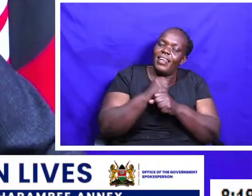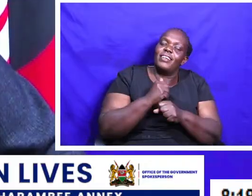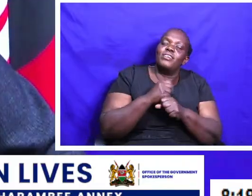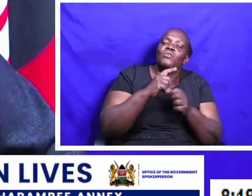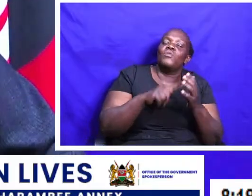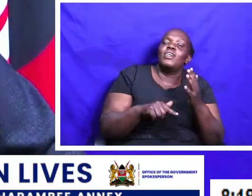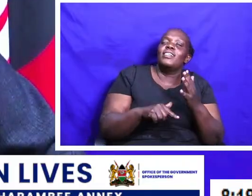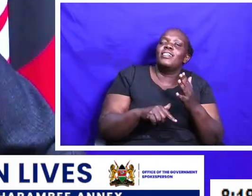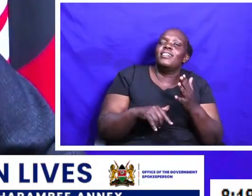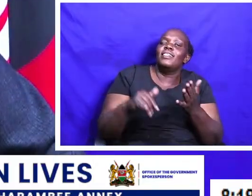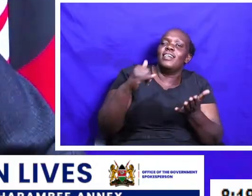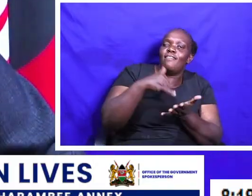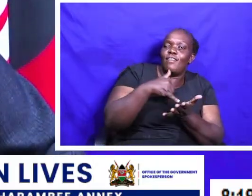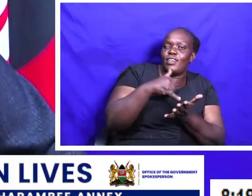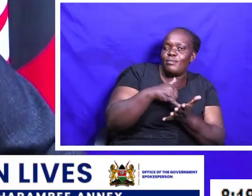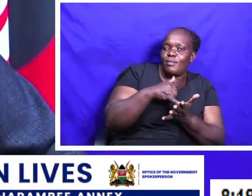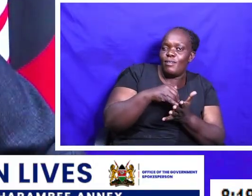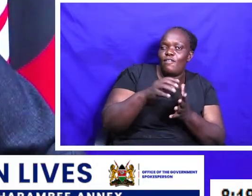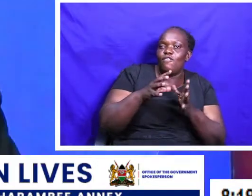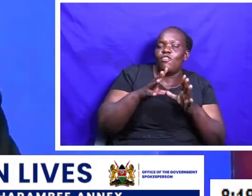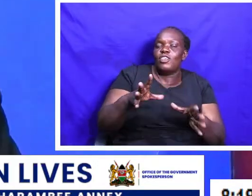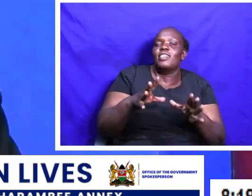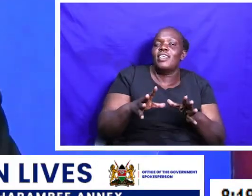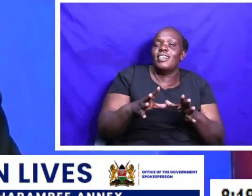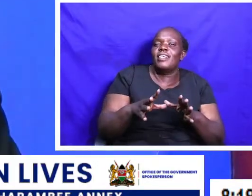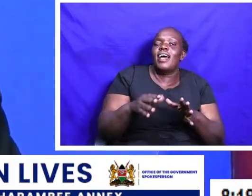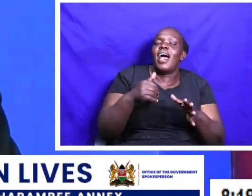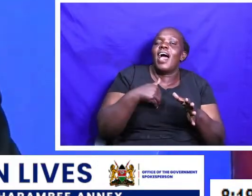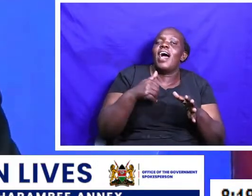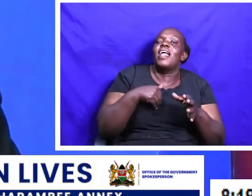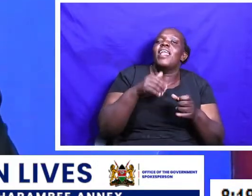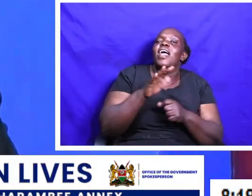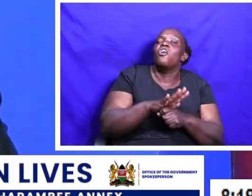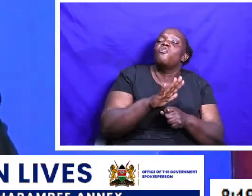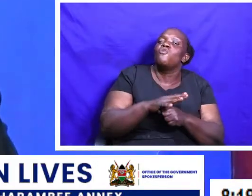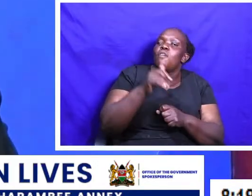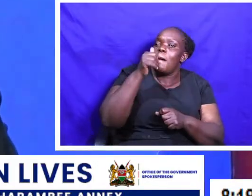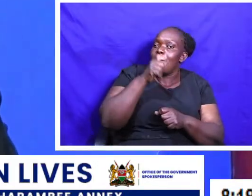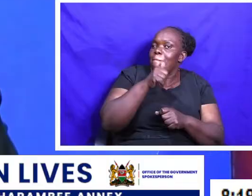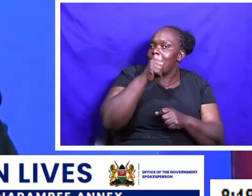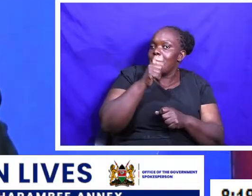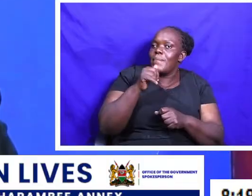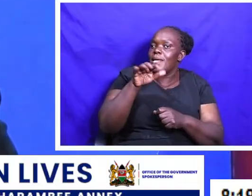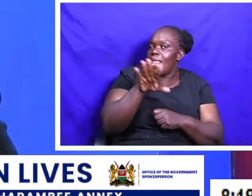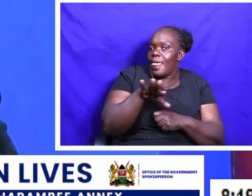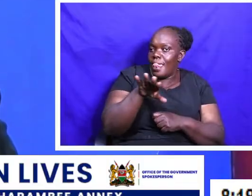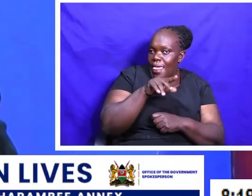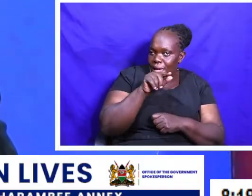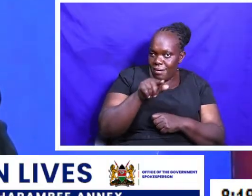did, in that process, I had a lot of private sector